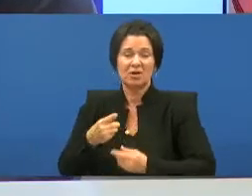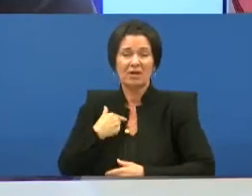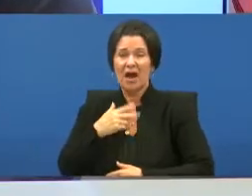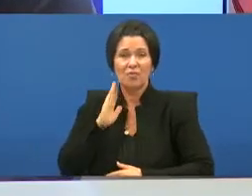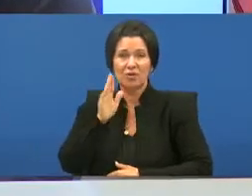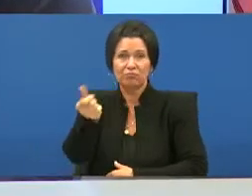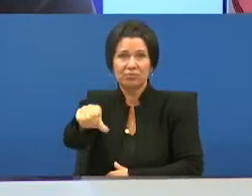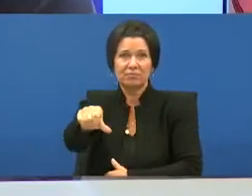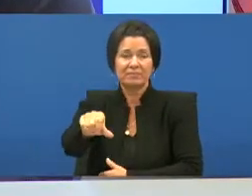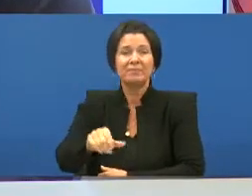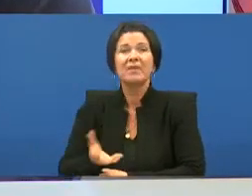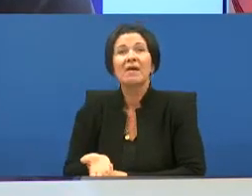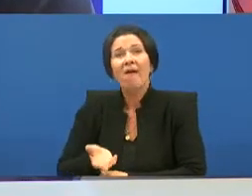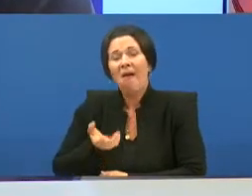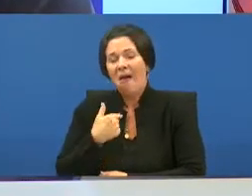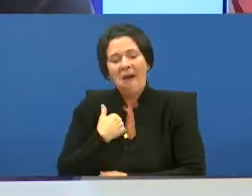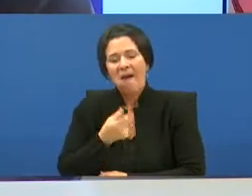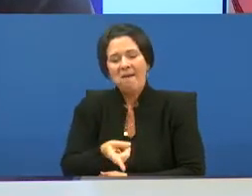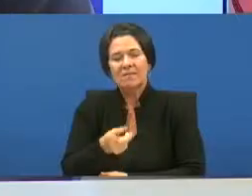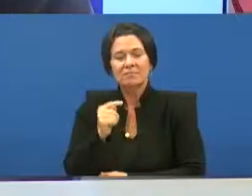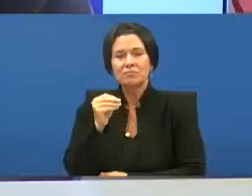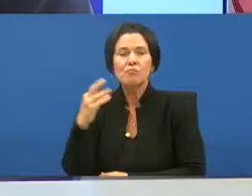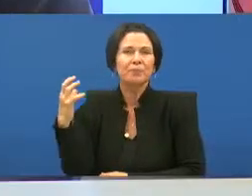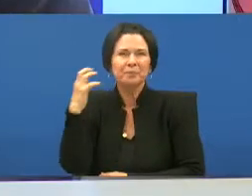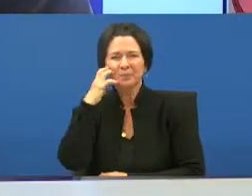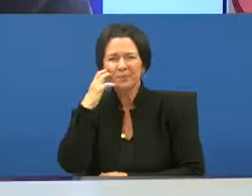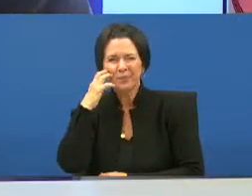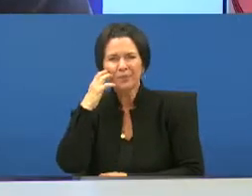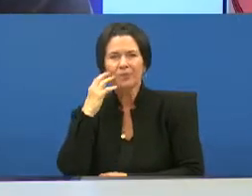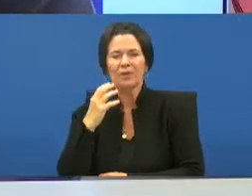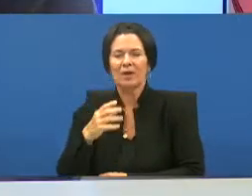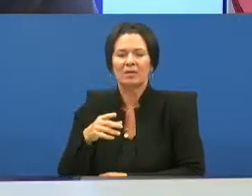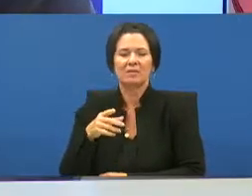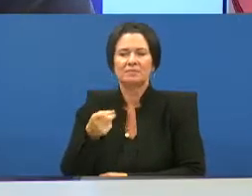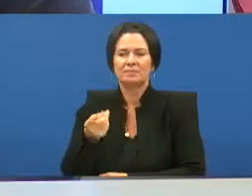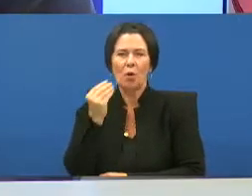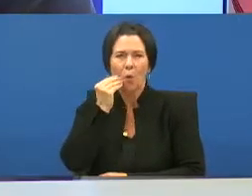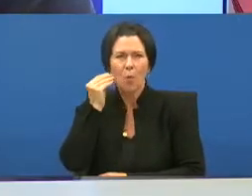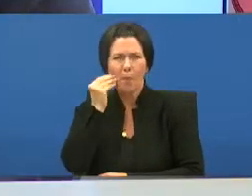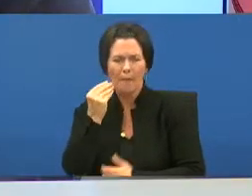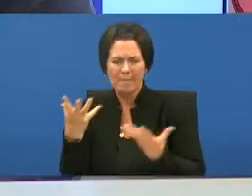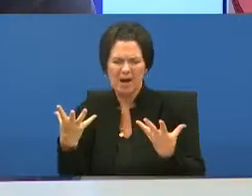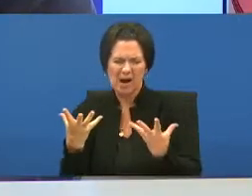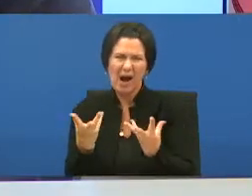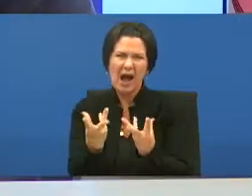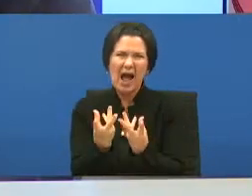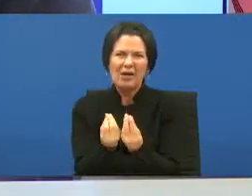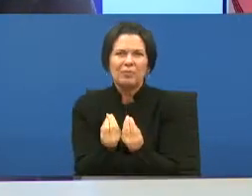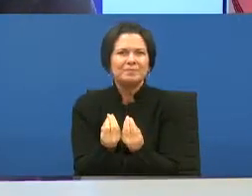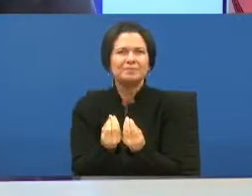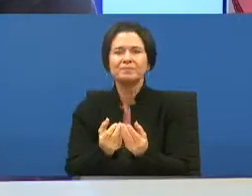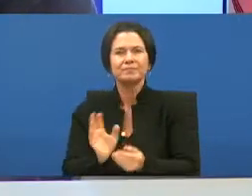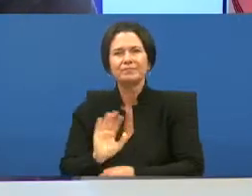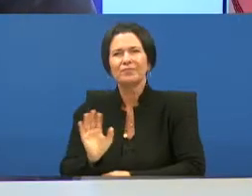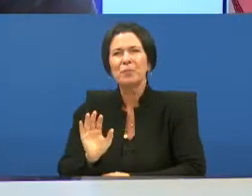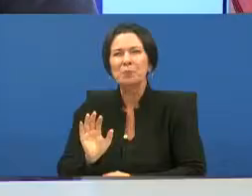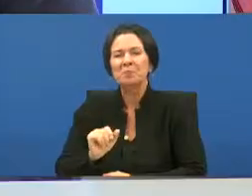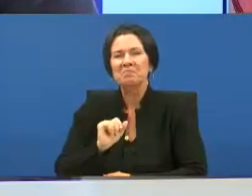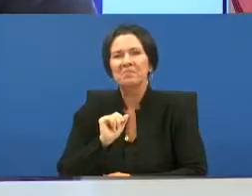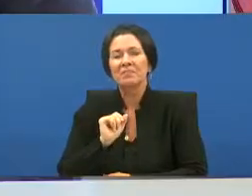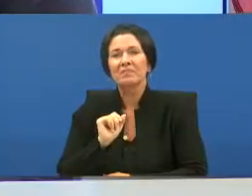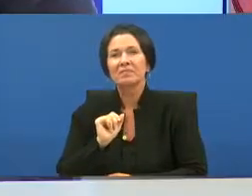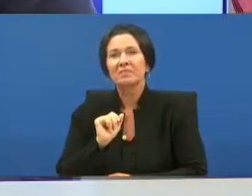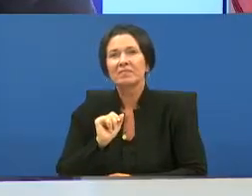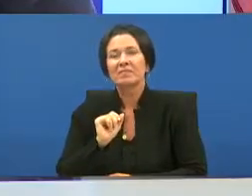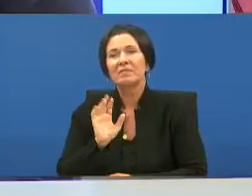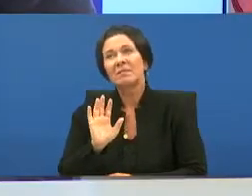is far too high density request at this zoning. And the reality is, even though, and this is